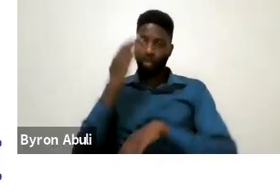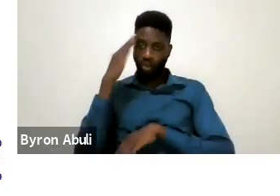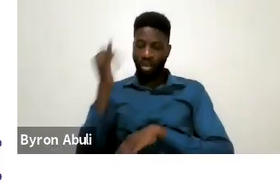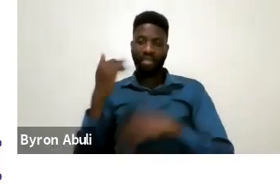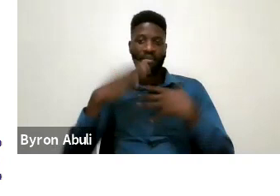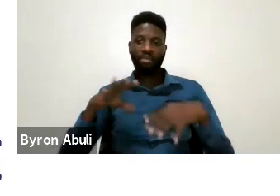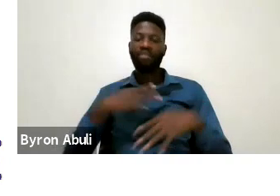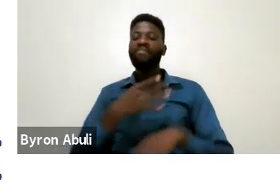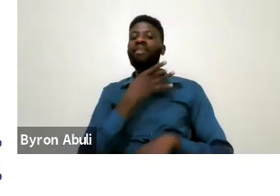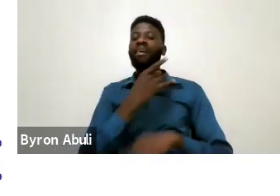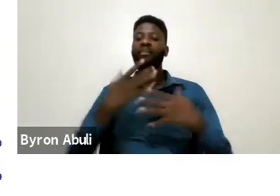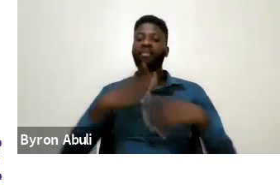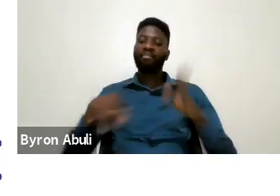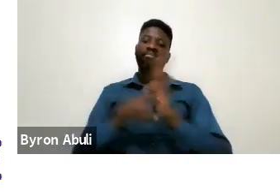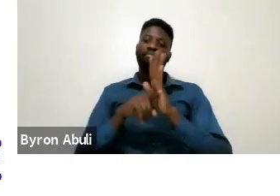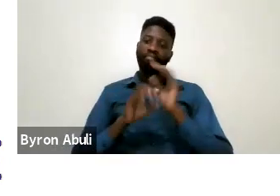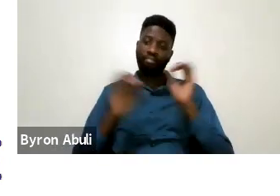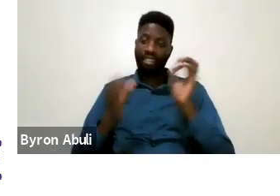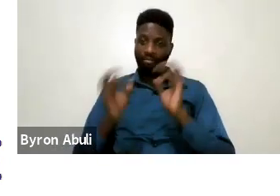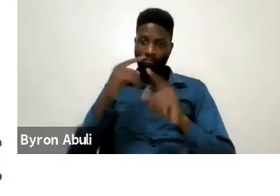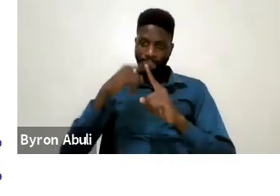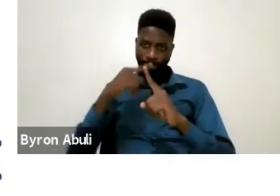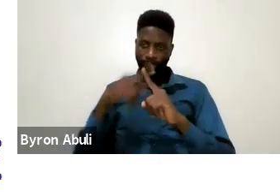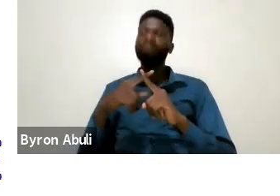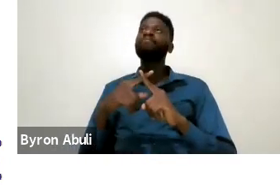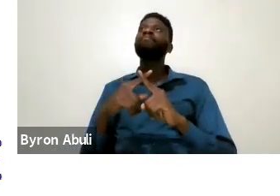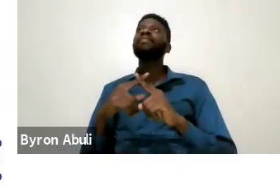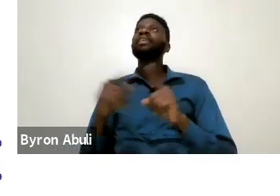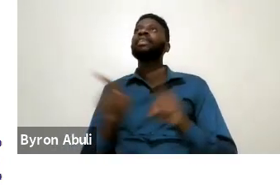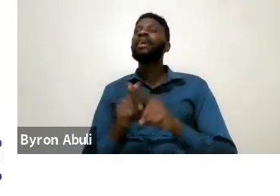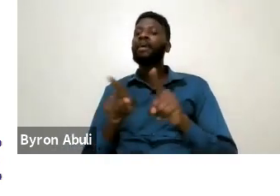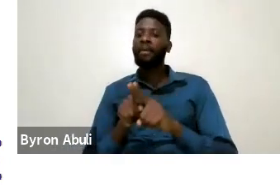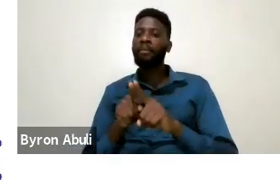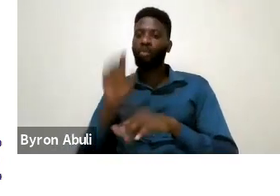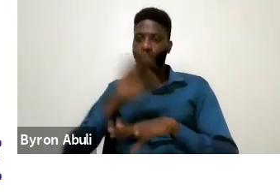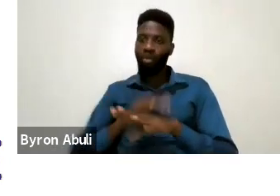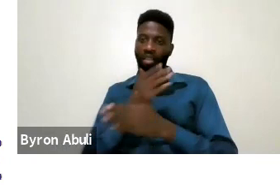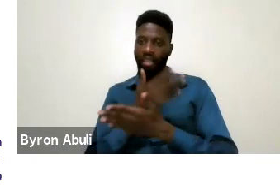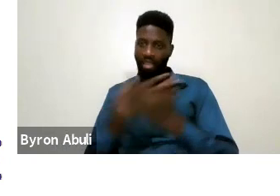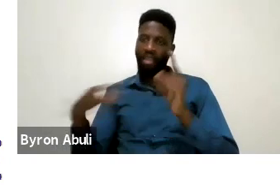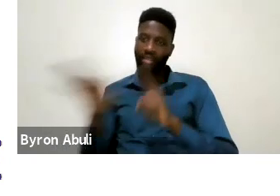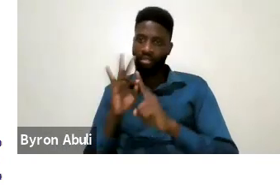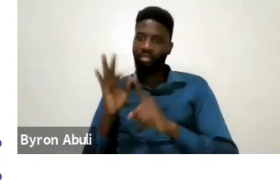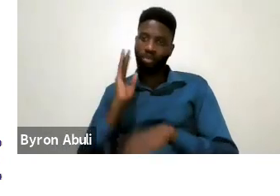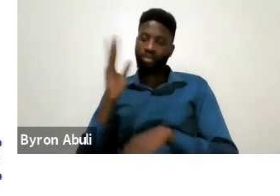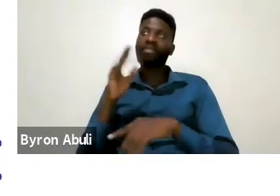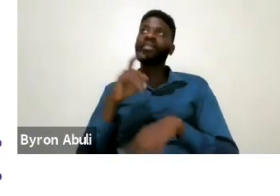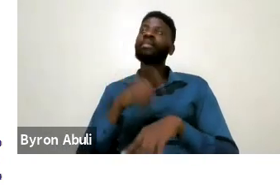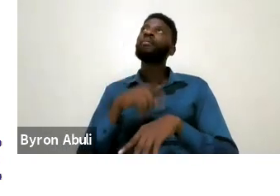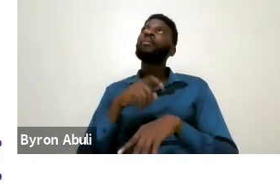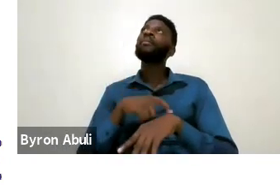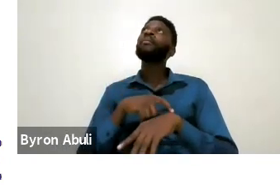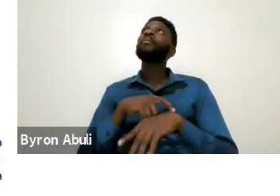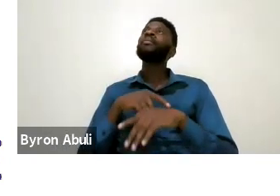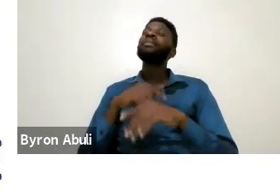people. But you have positive attitude, you keep on attracting positive things to your life. When something is going